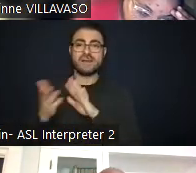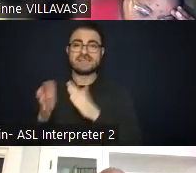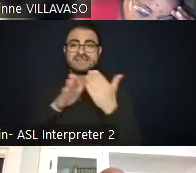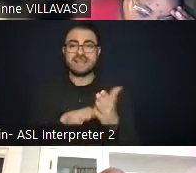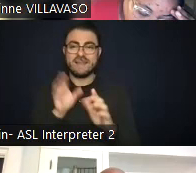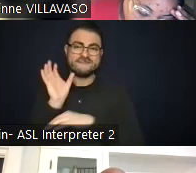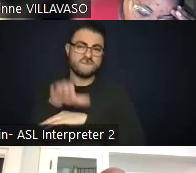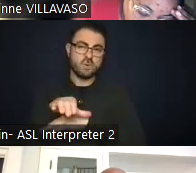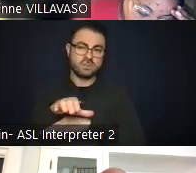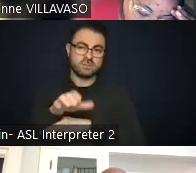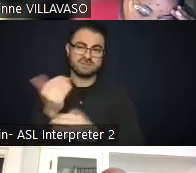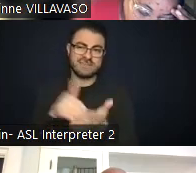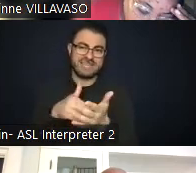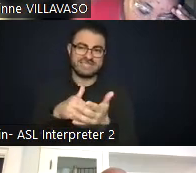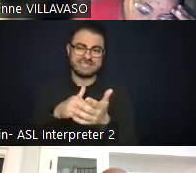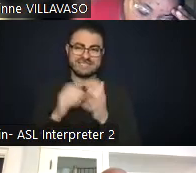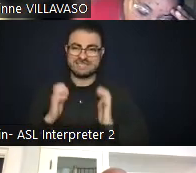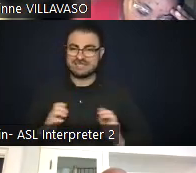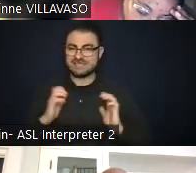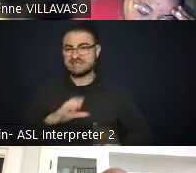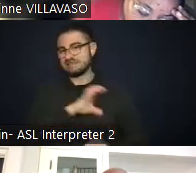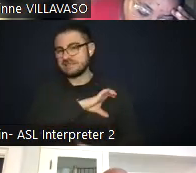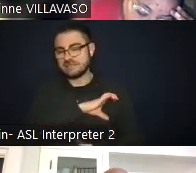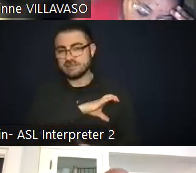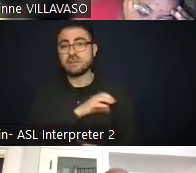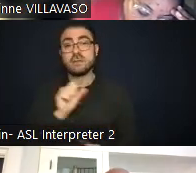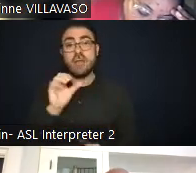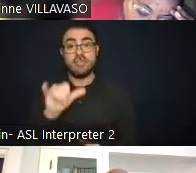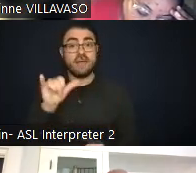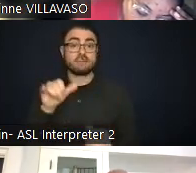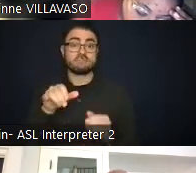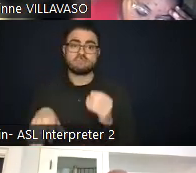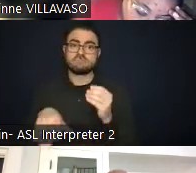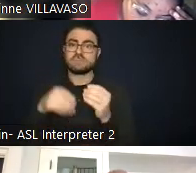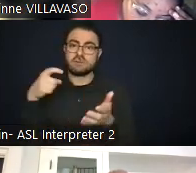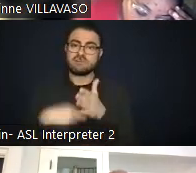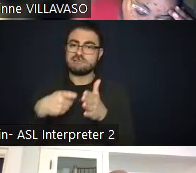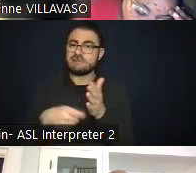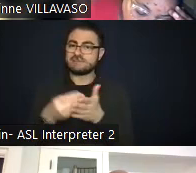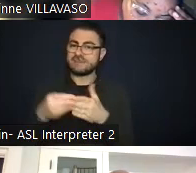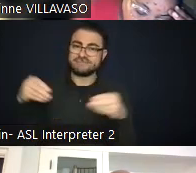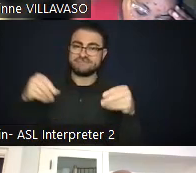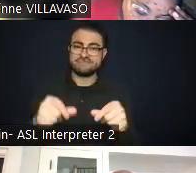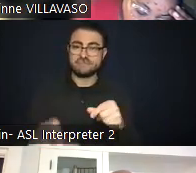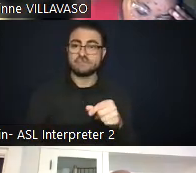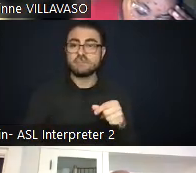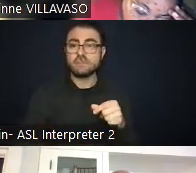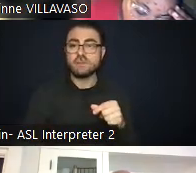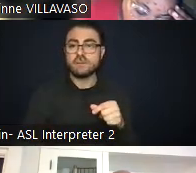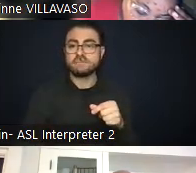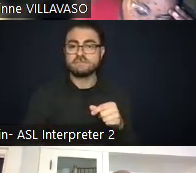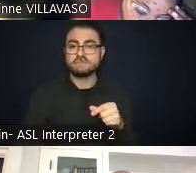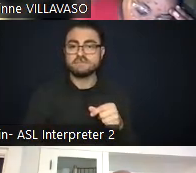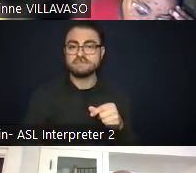deadly force incidents. That costs money too. And that is good. Any other types of staff would add up, mediators, advocates,